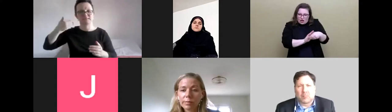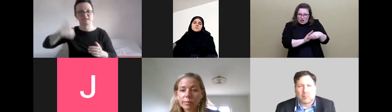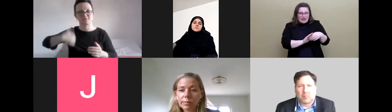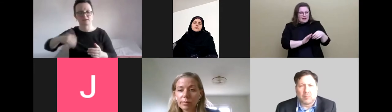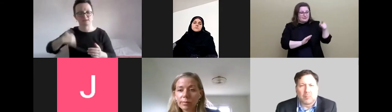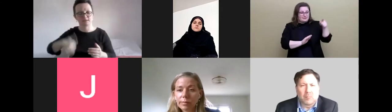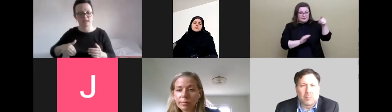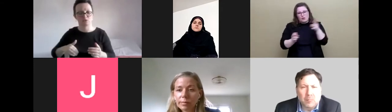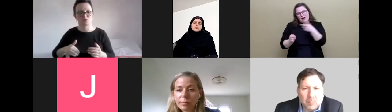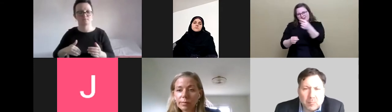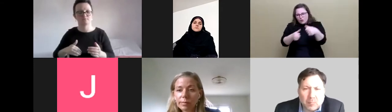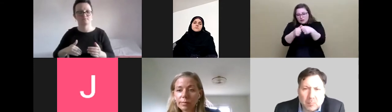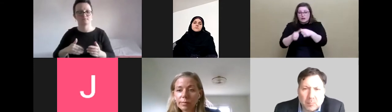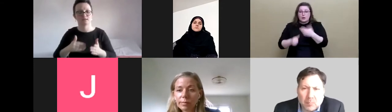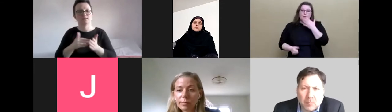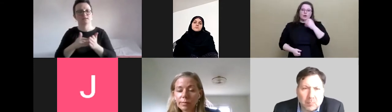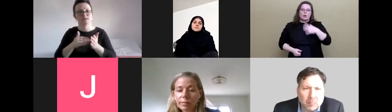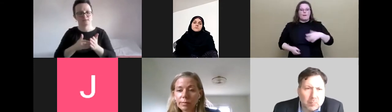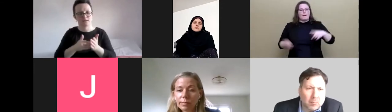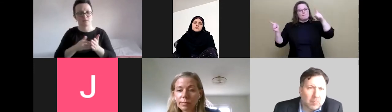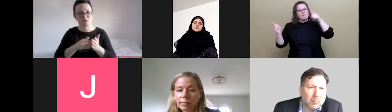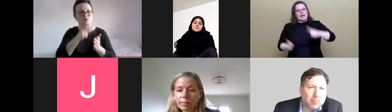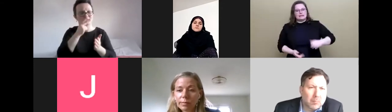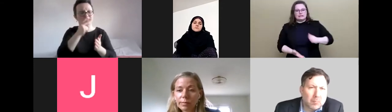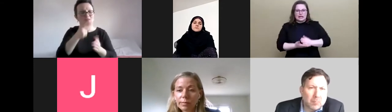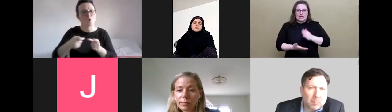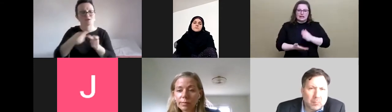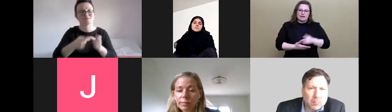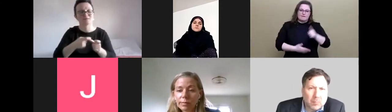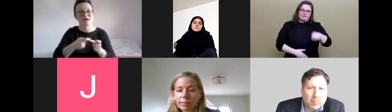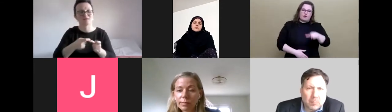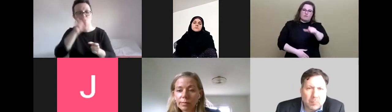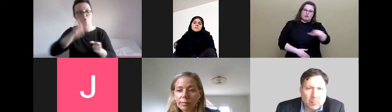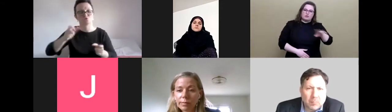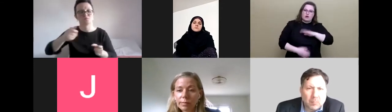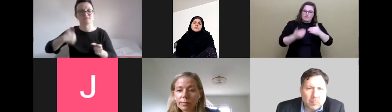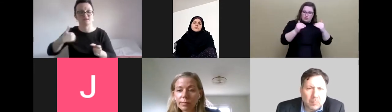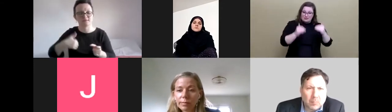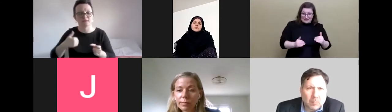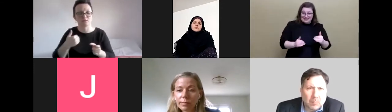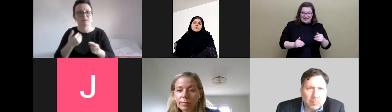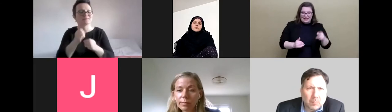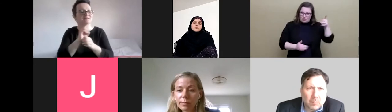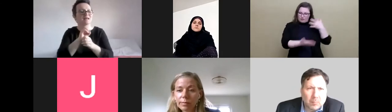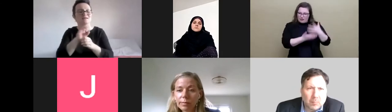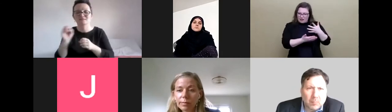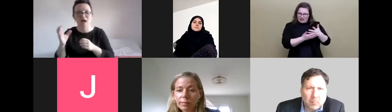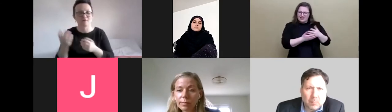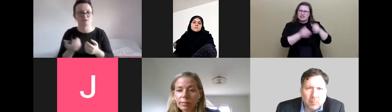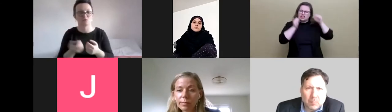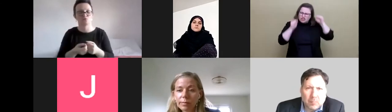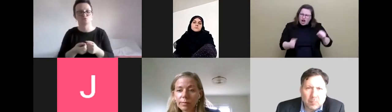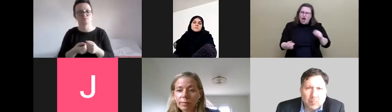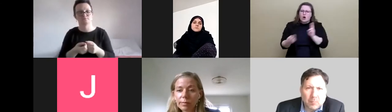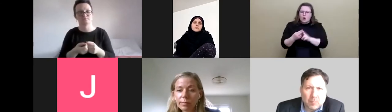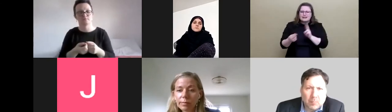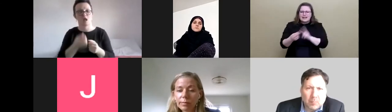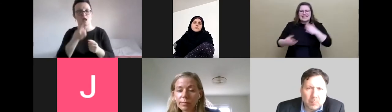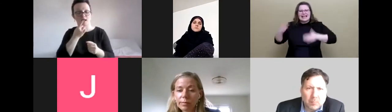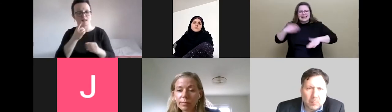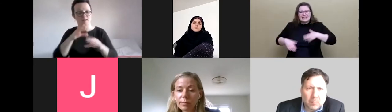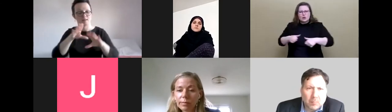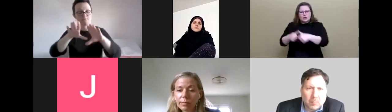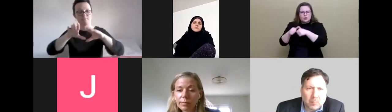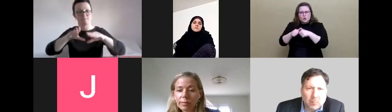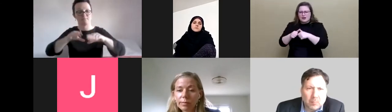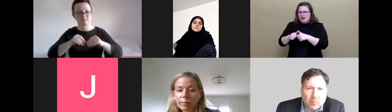of persons with disabilities, they should contact organizations of the disabled